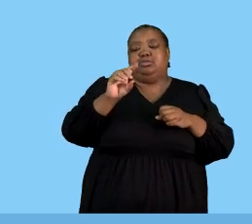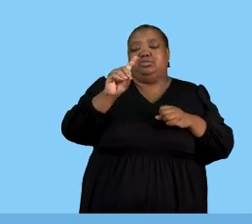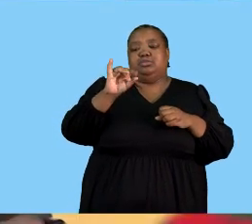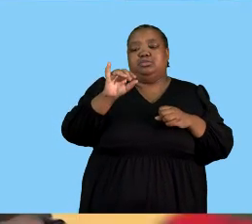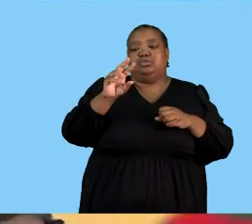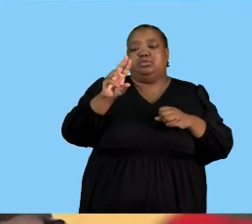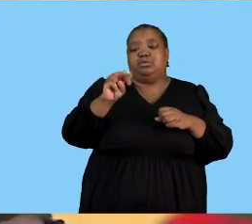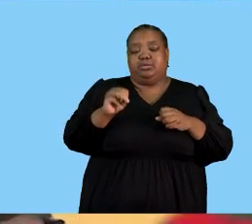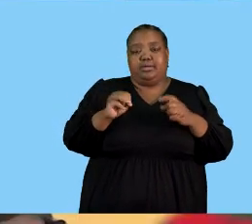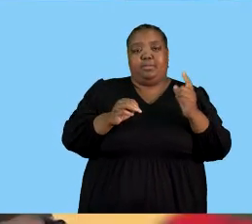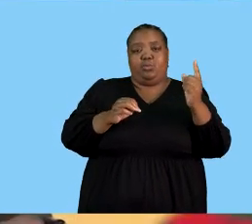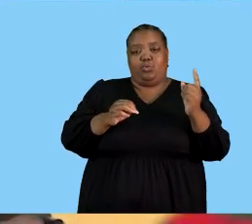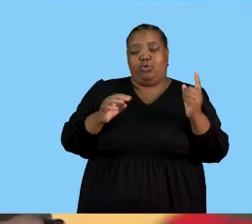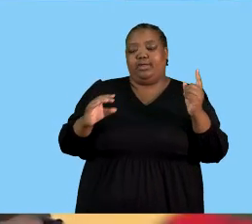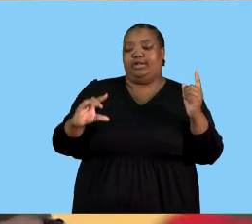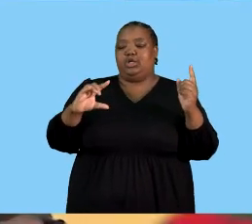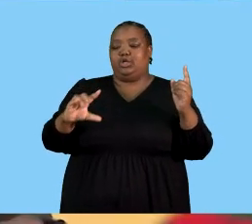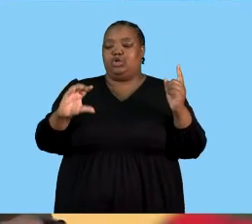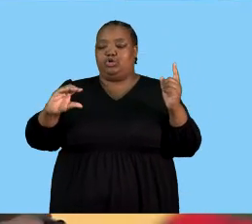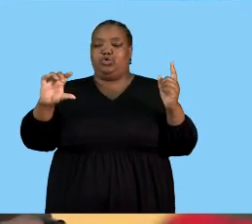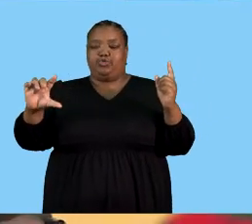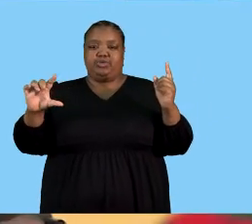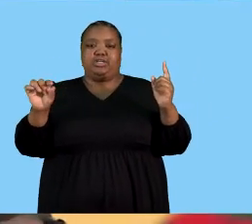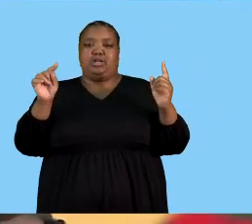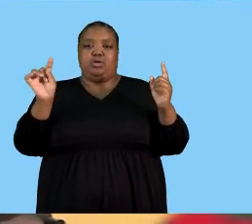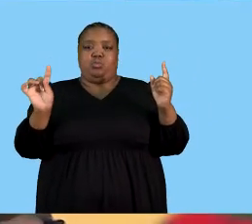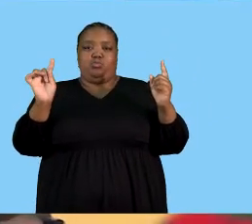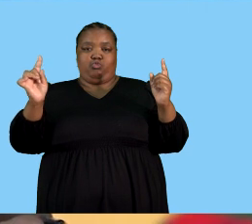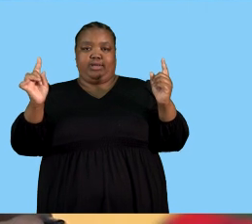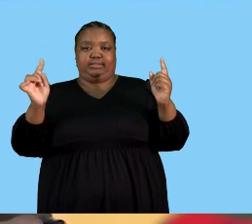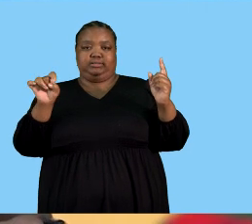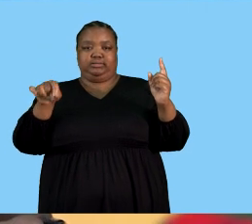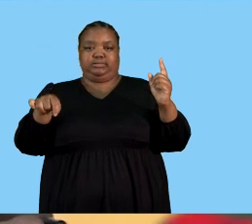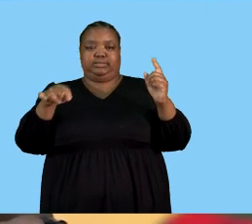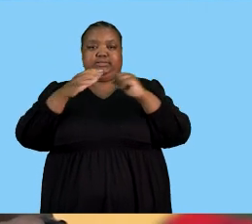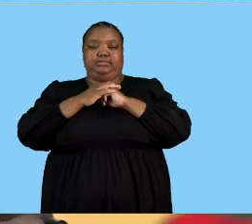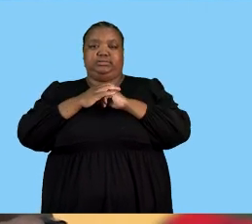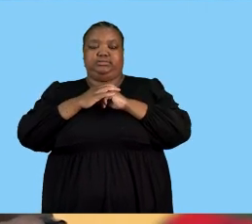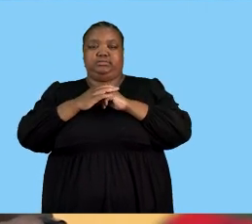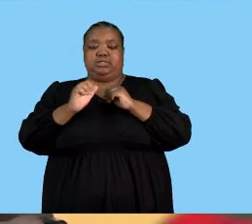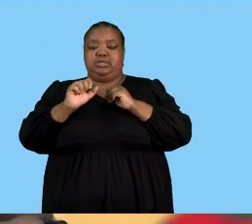that for every one sodium atom, there must be one chlorine atom.